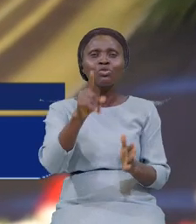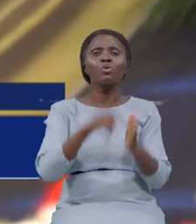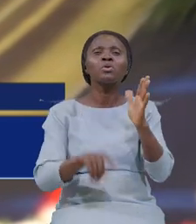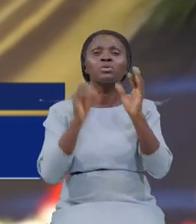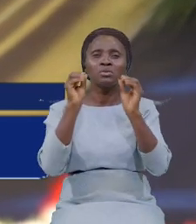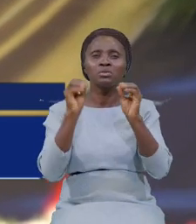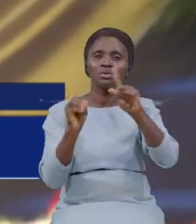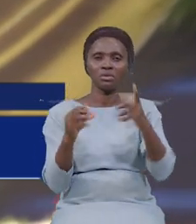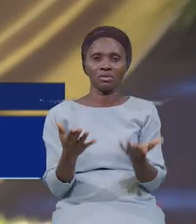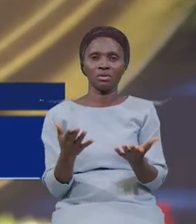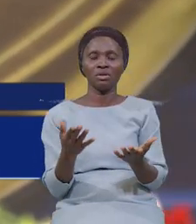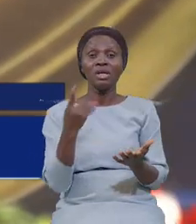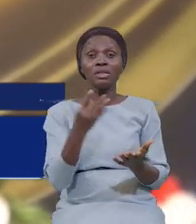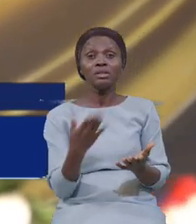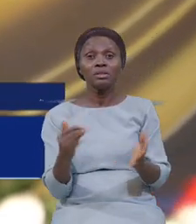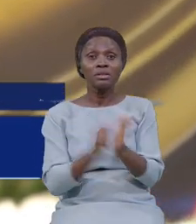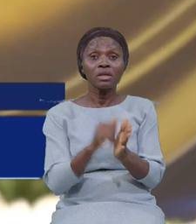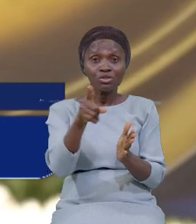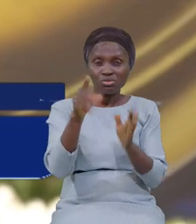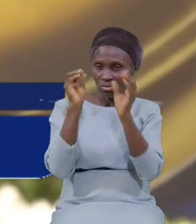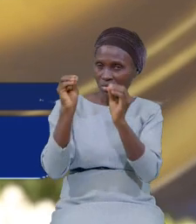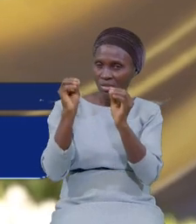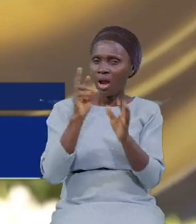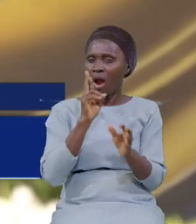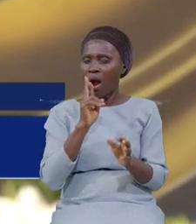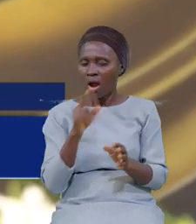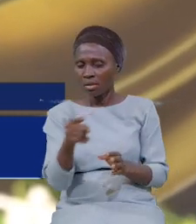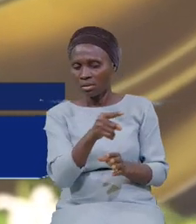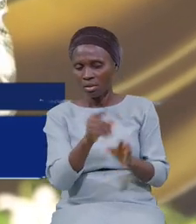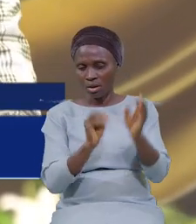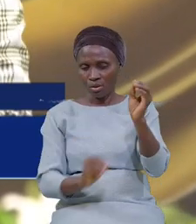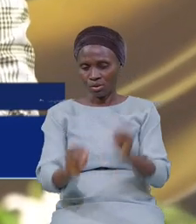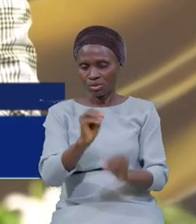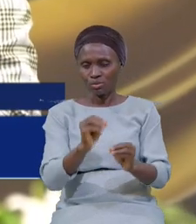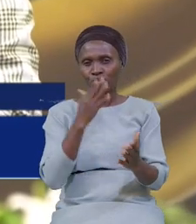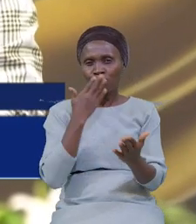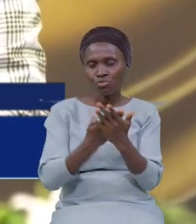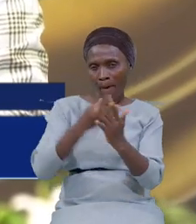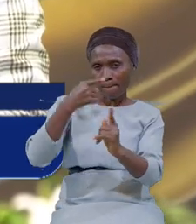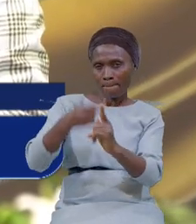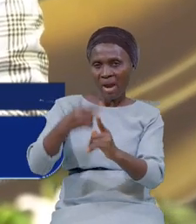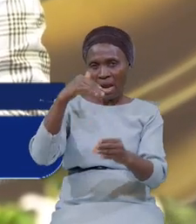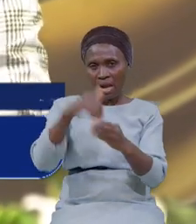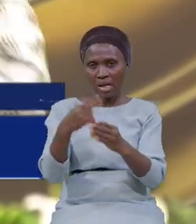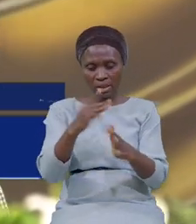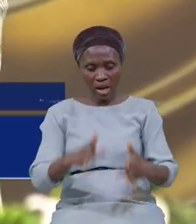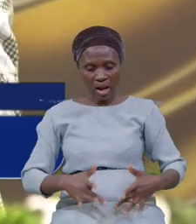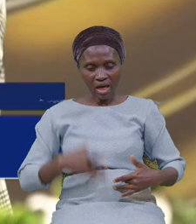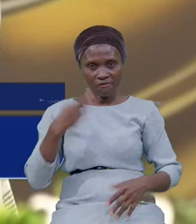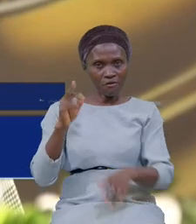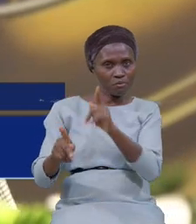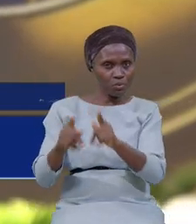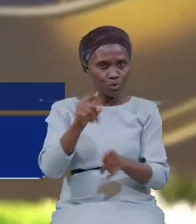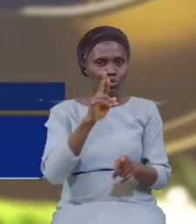teach, can they contribute something positive to the life of the one you're teaching?